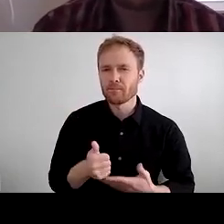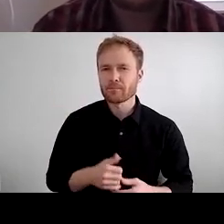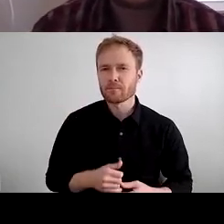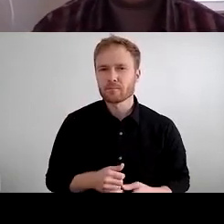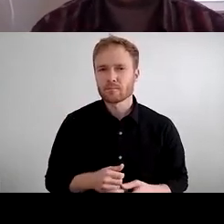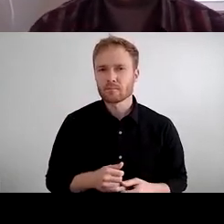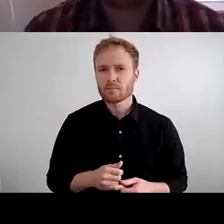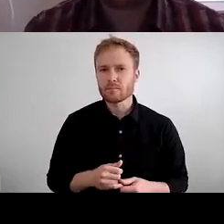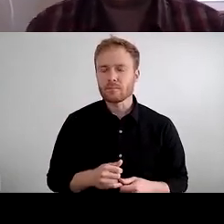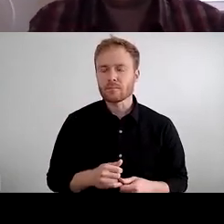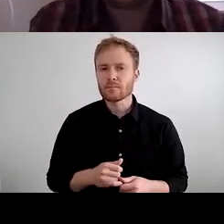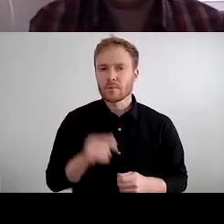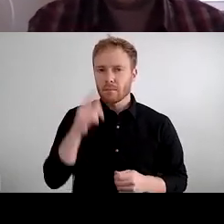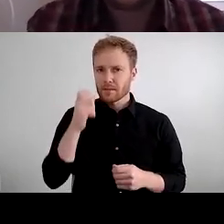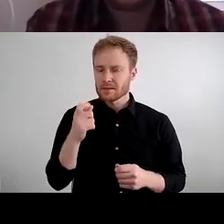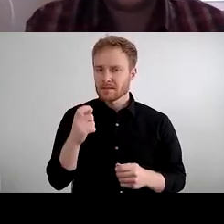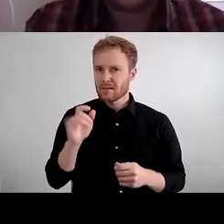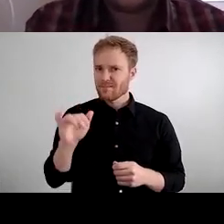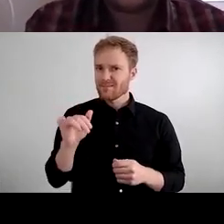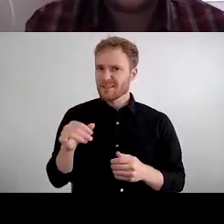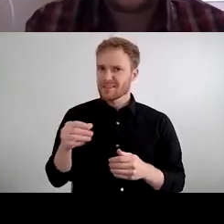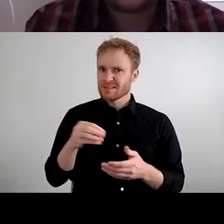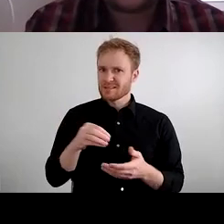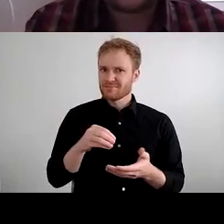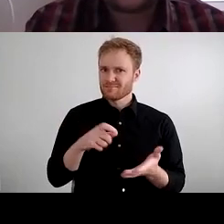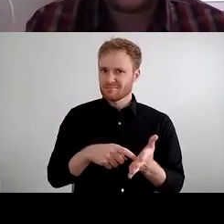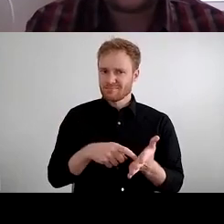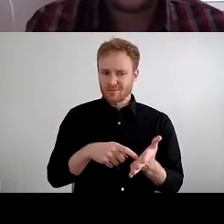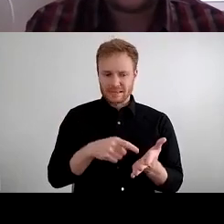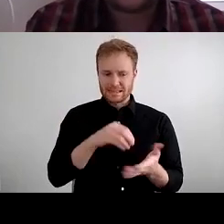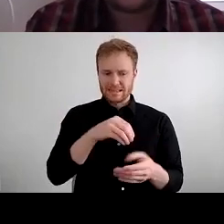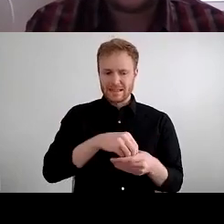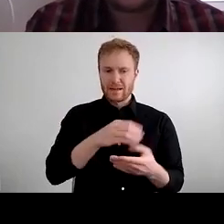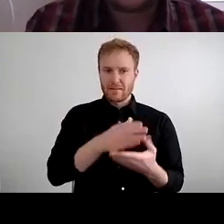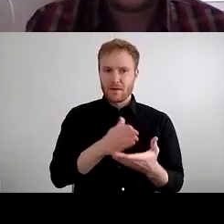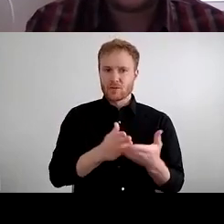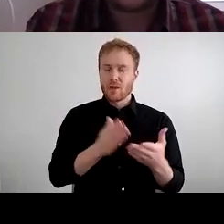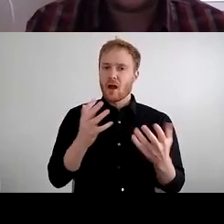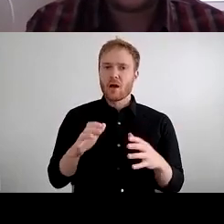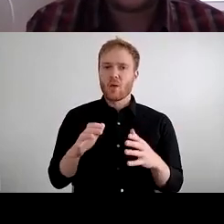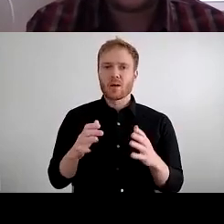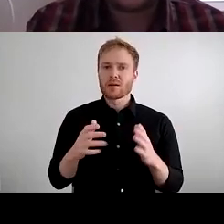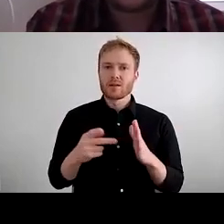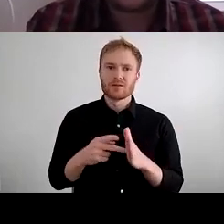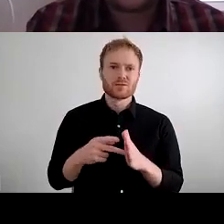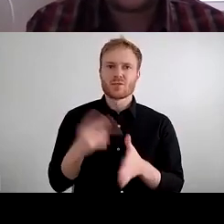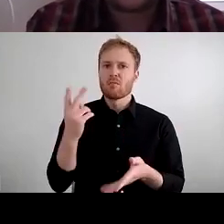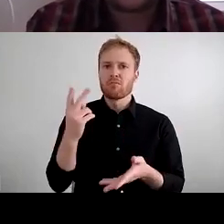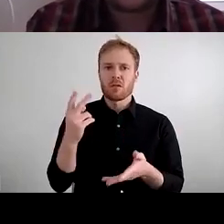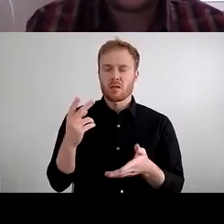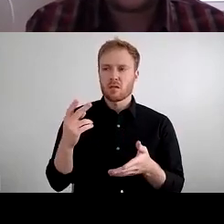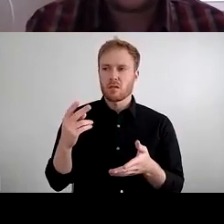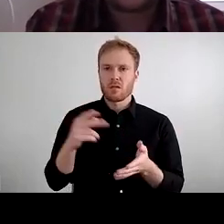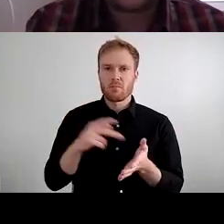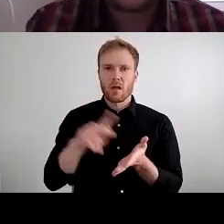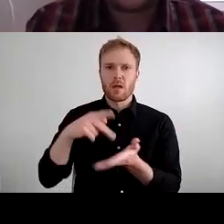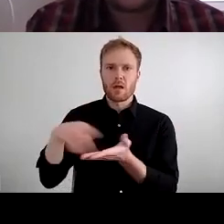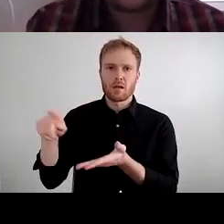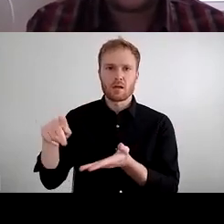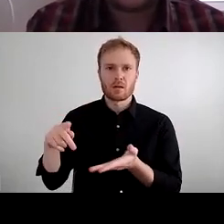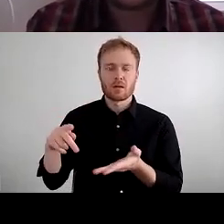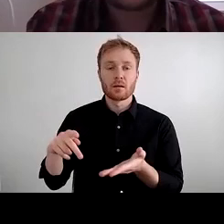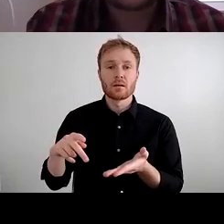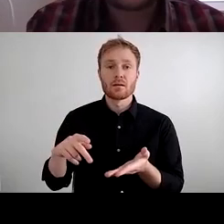budget and I just don't want to duplicate services because we just talked about that in public safety as well. But if anything, I'd just get